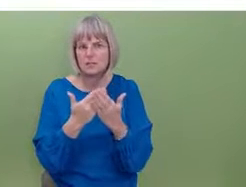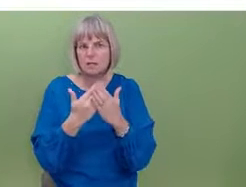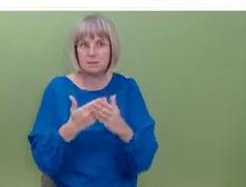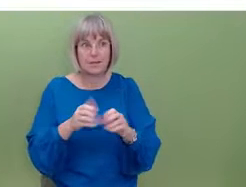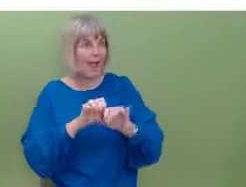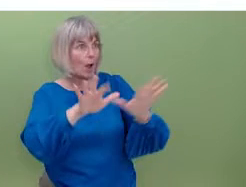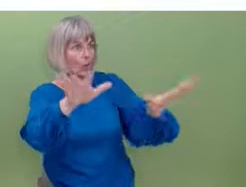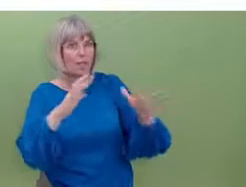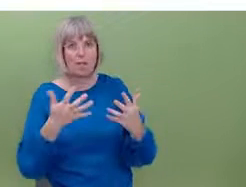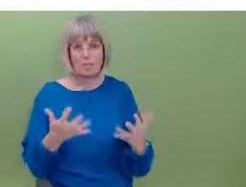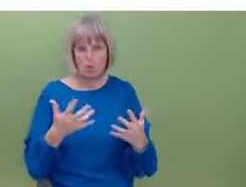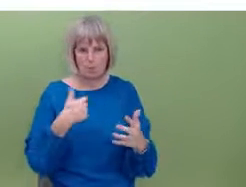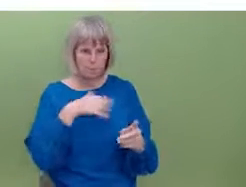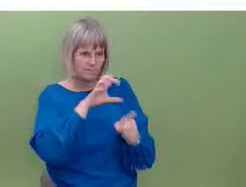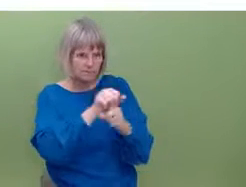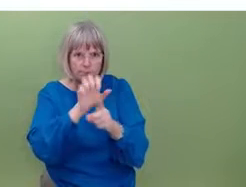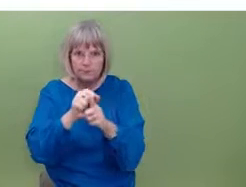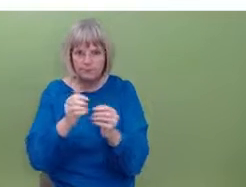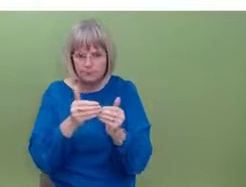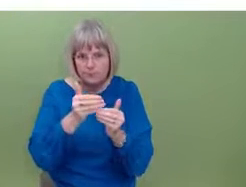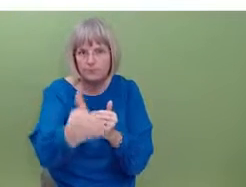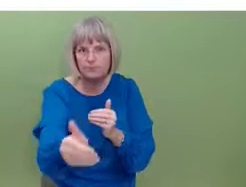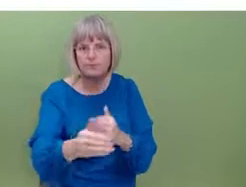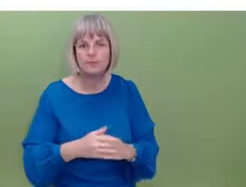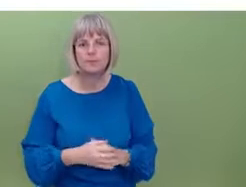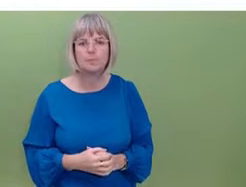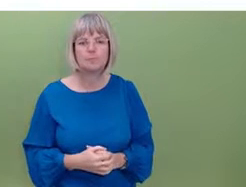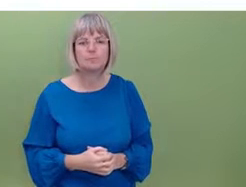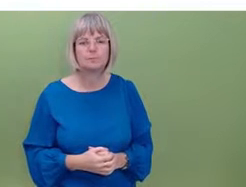There is an important issue of